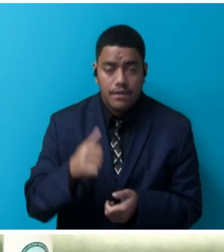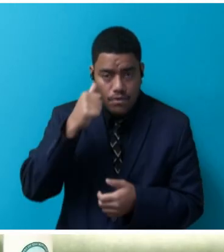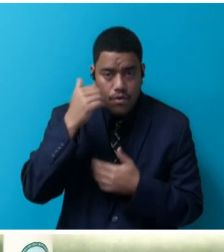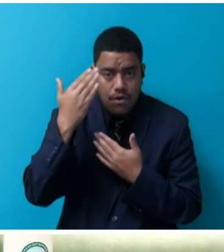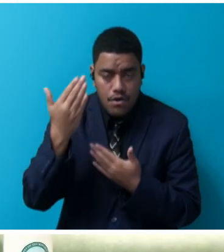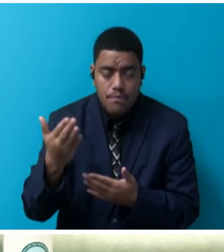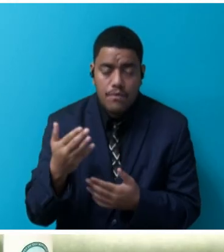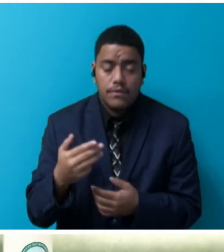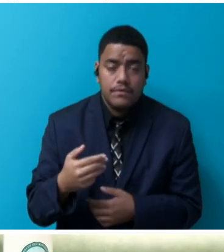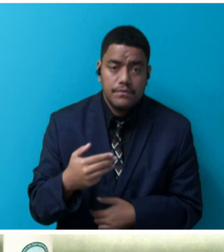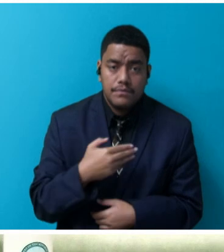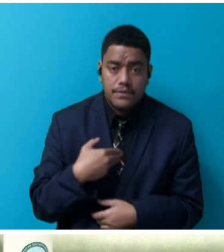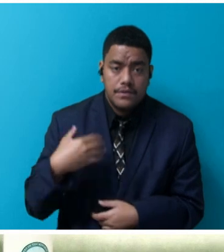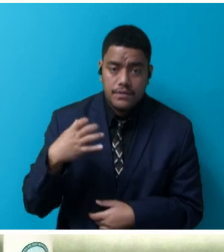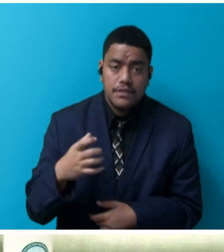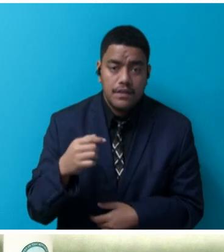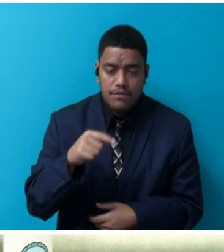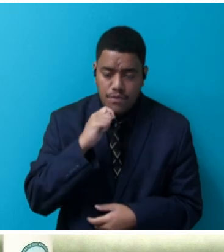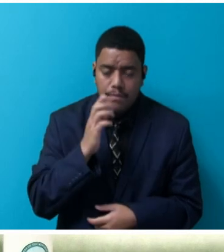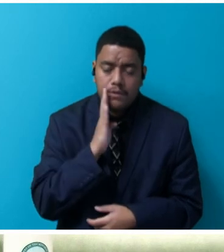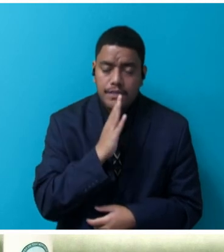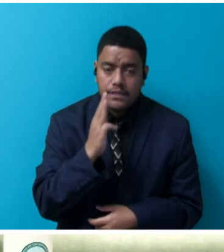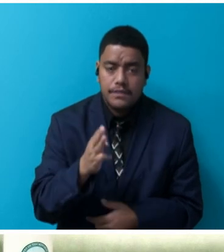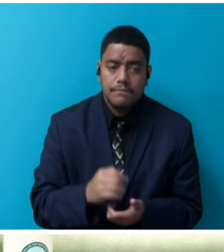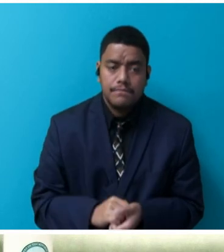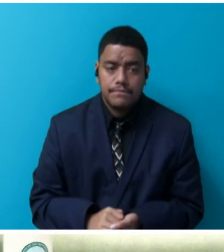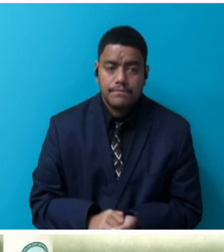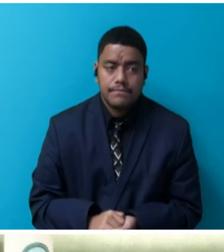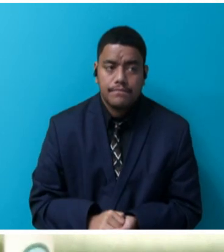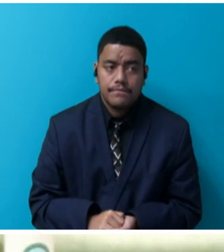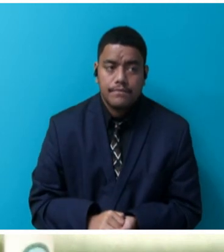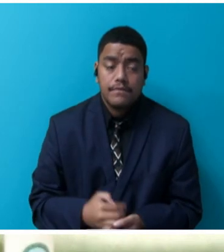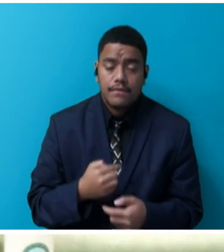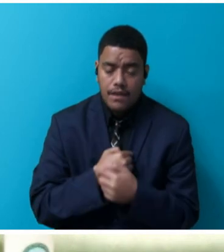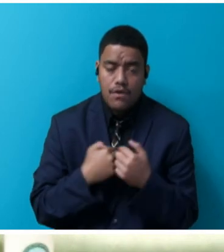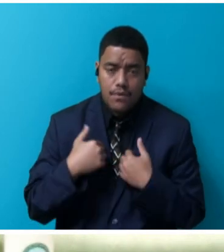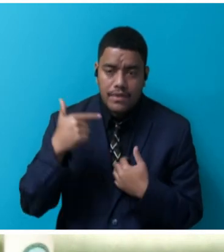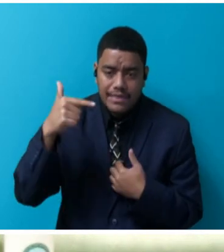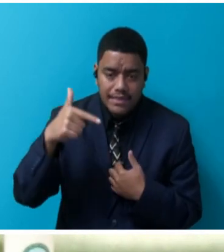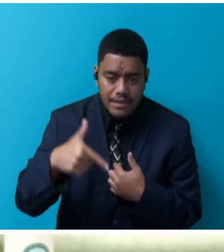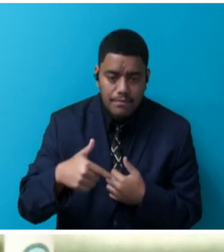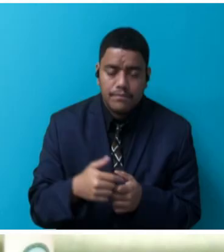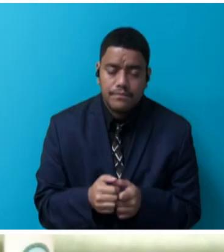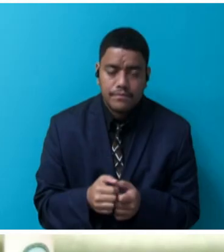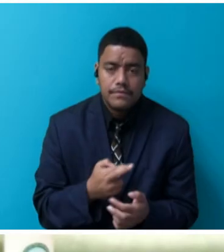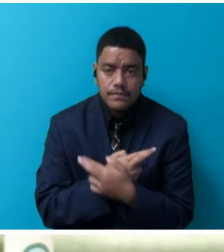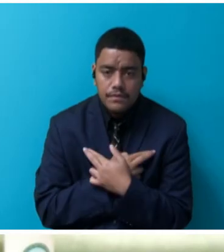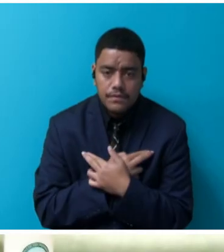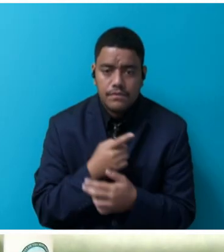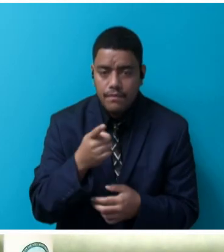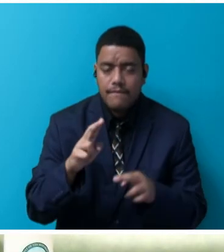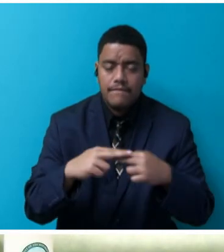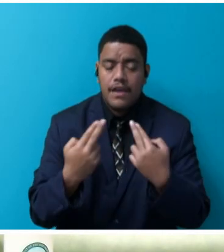Nditoka will miss him sorely as well. Our deepest condolences to the Talamembua